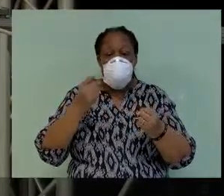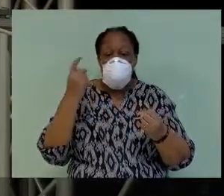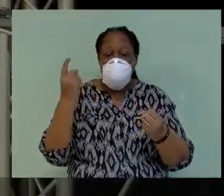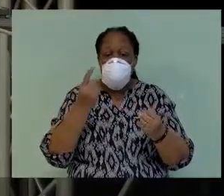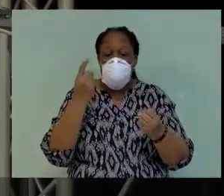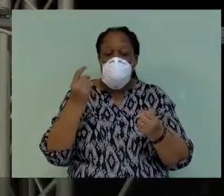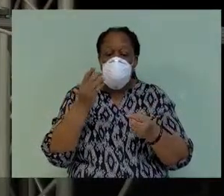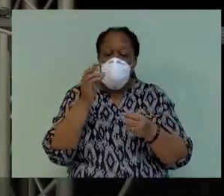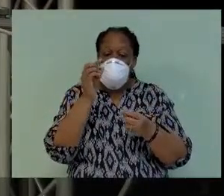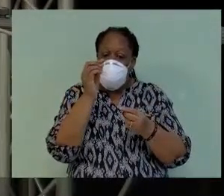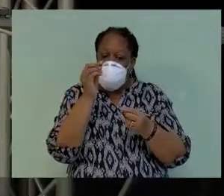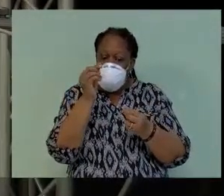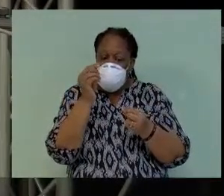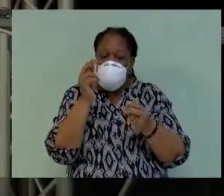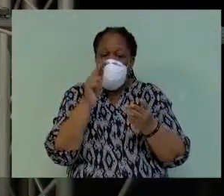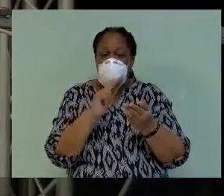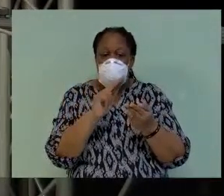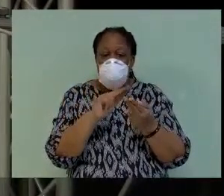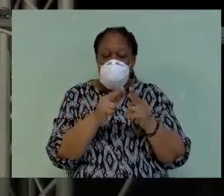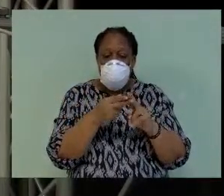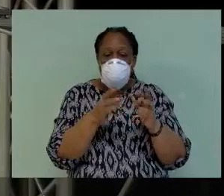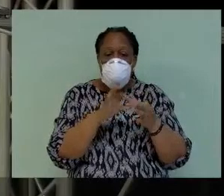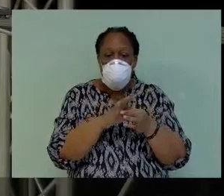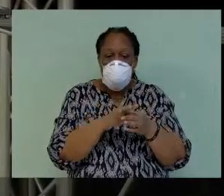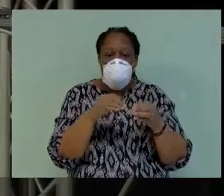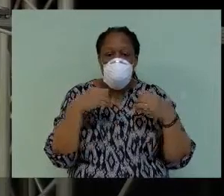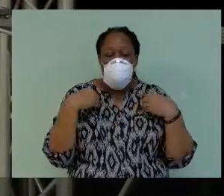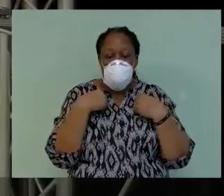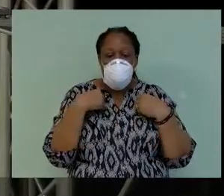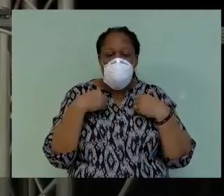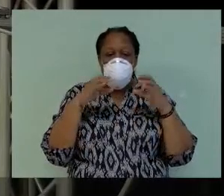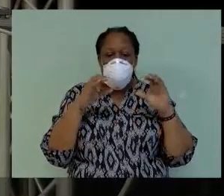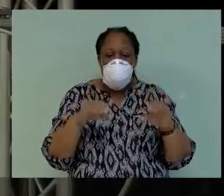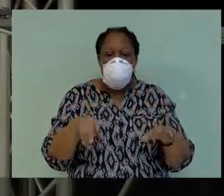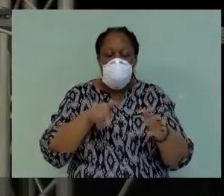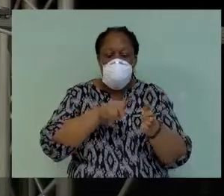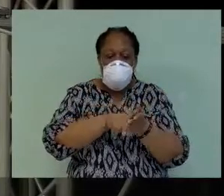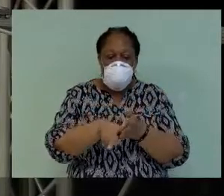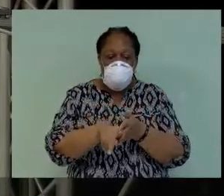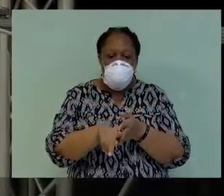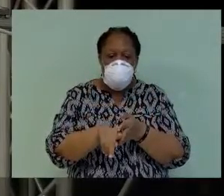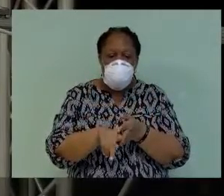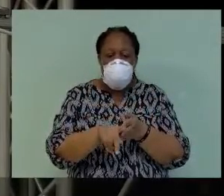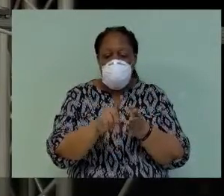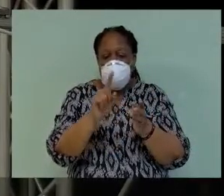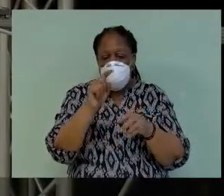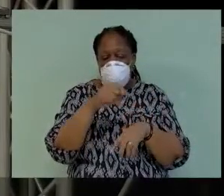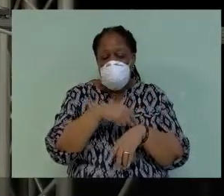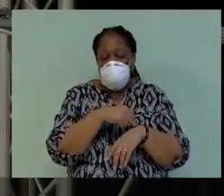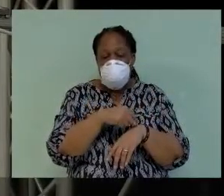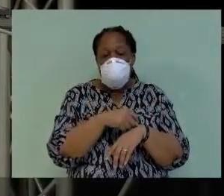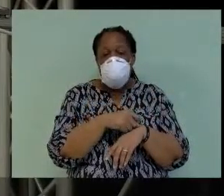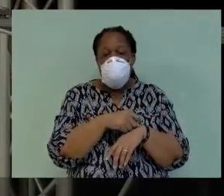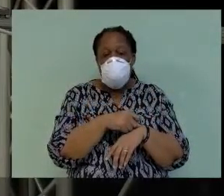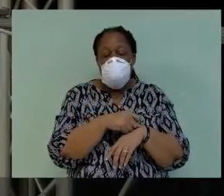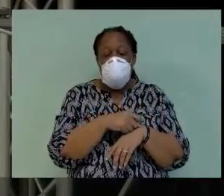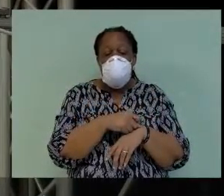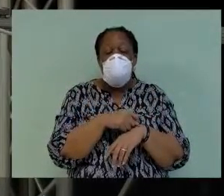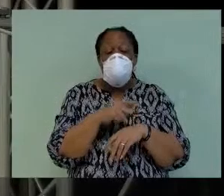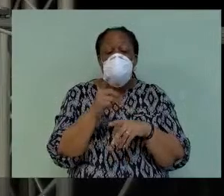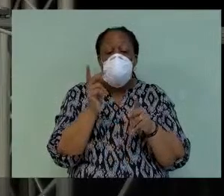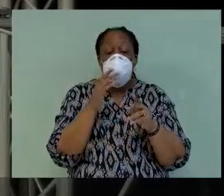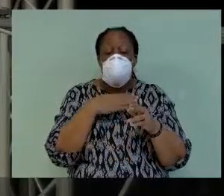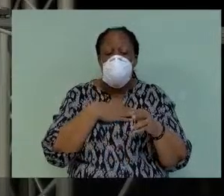limited number of animals can be slaughtered at any one time. Please note